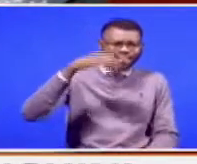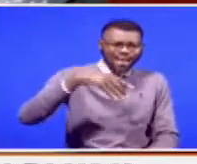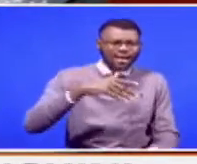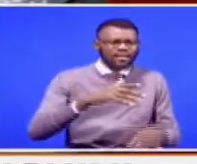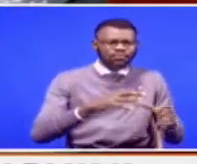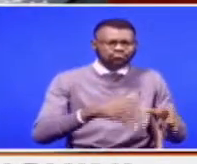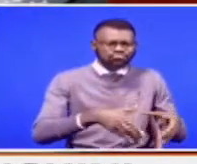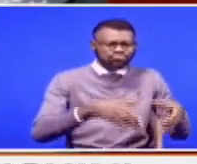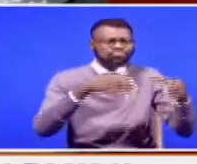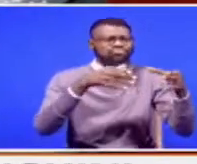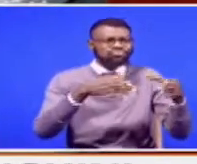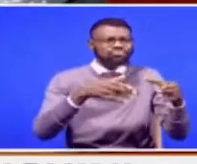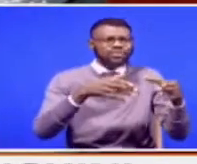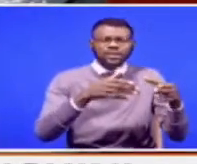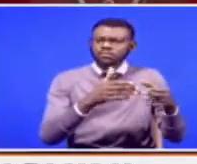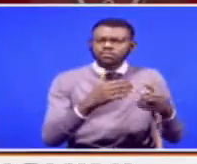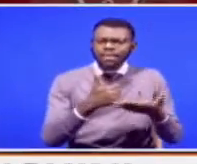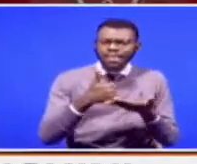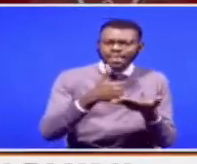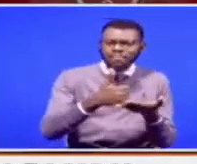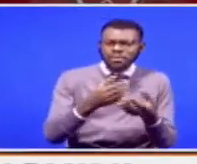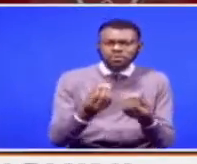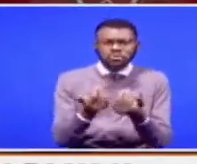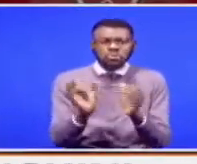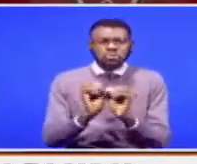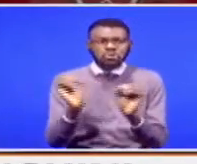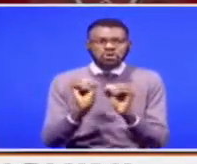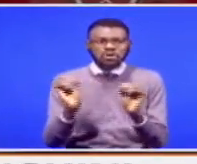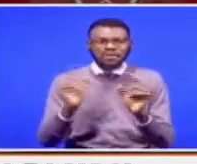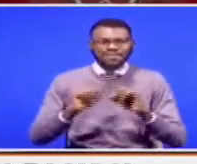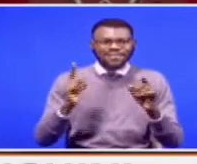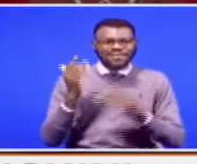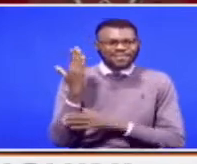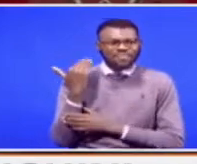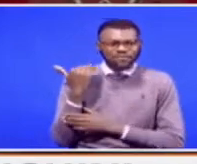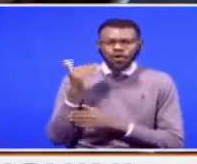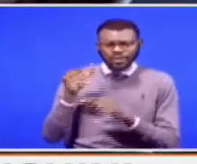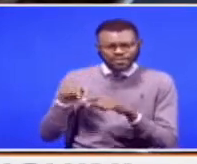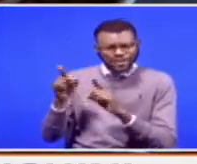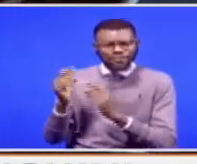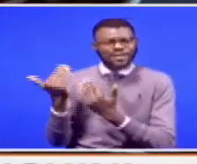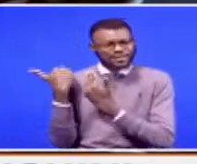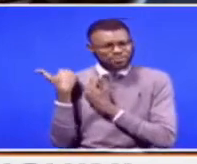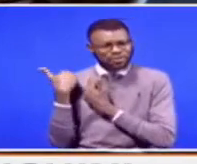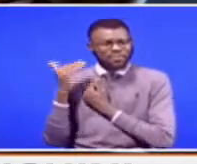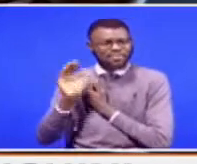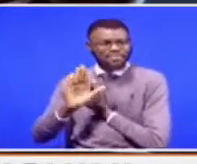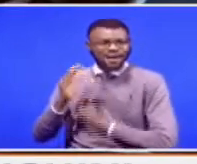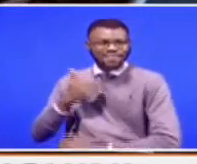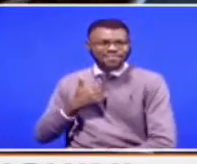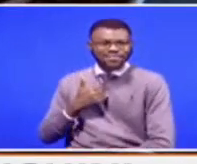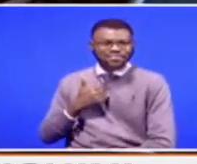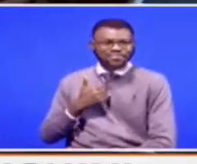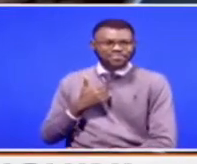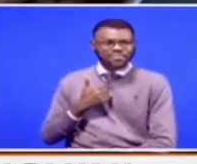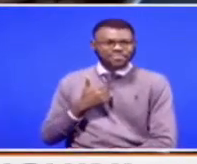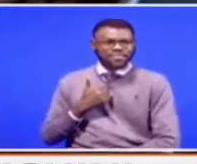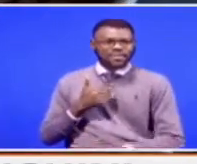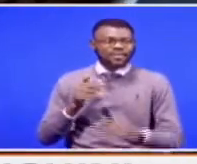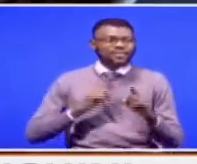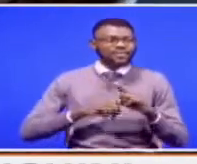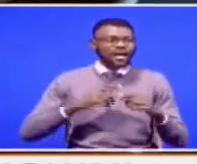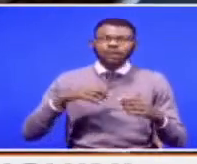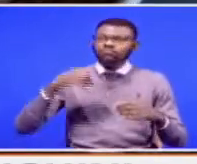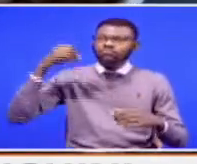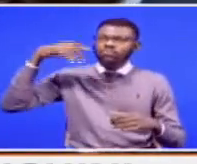plants, haikuingilia kati kutoa suluhu licha ya kusawiriwa kuwajibikia wajibu huo. In the recovery process, once the entire grid has